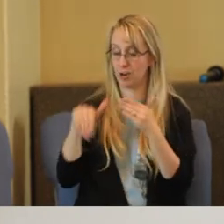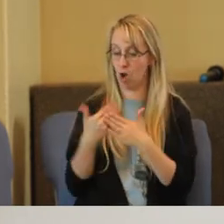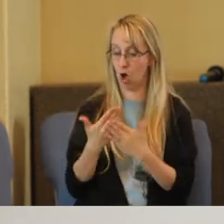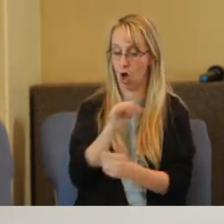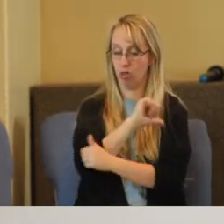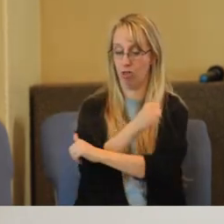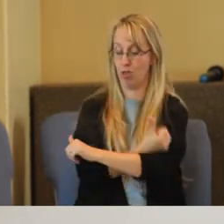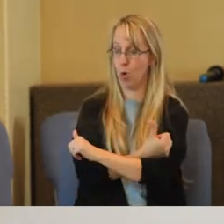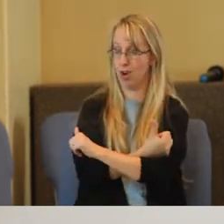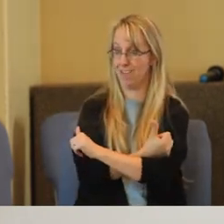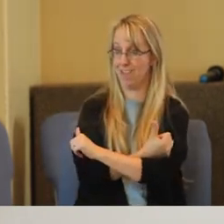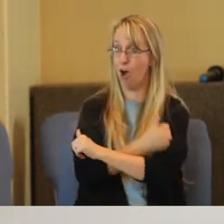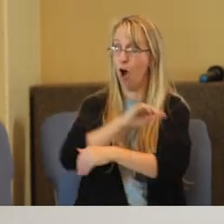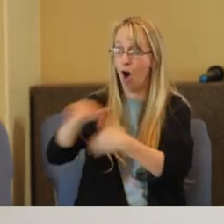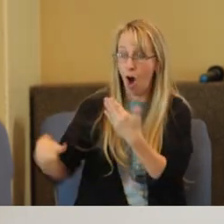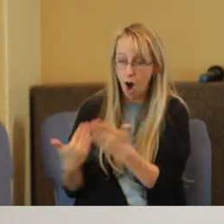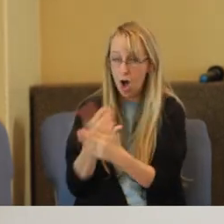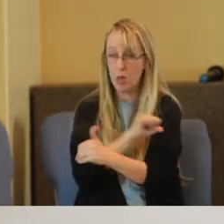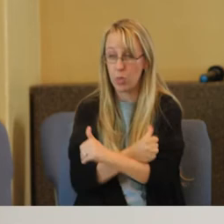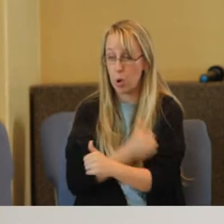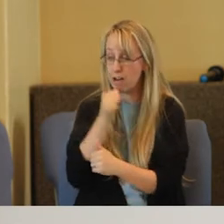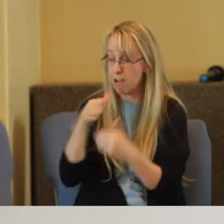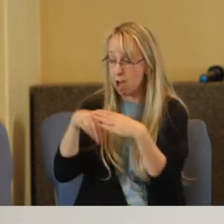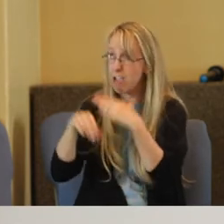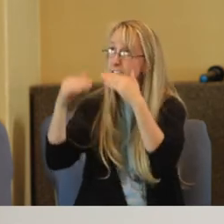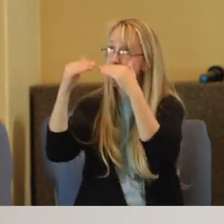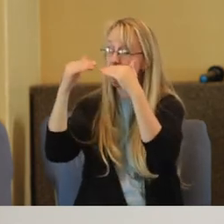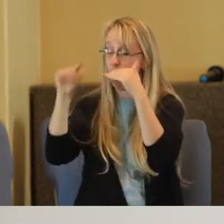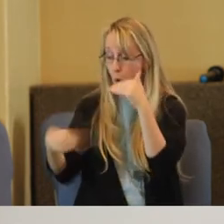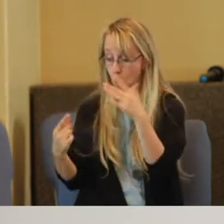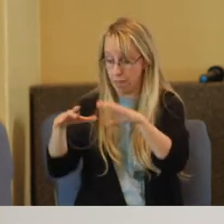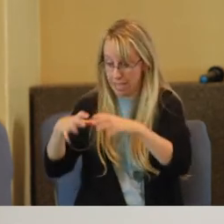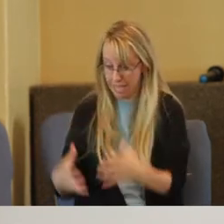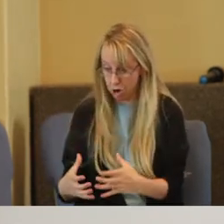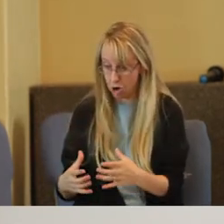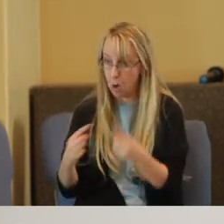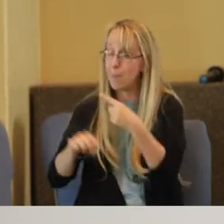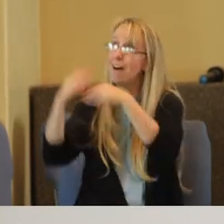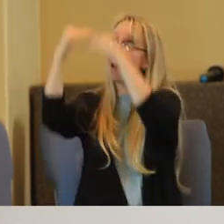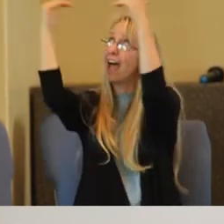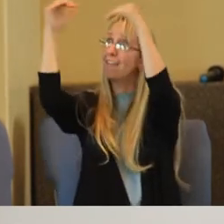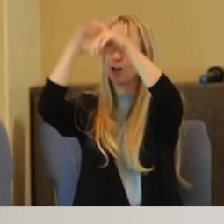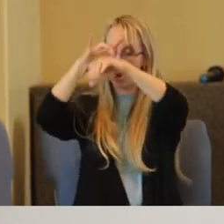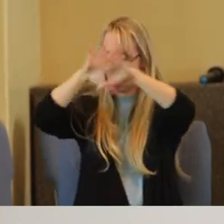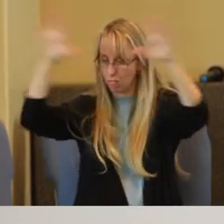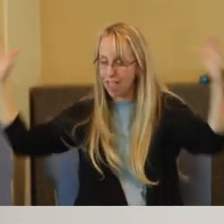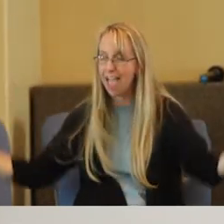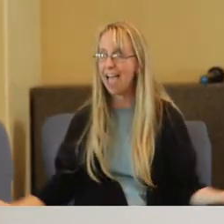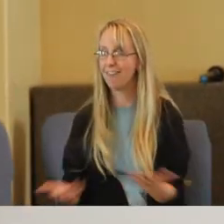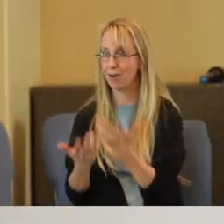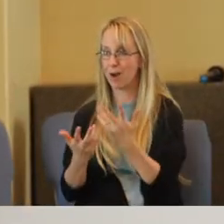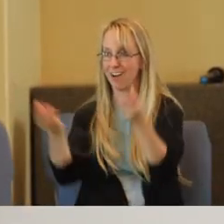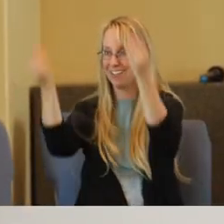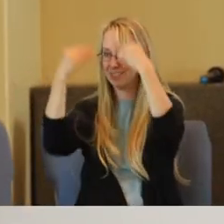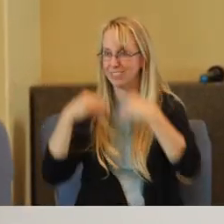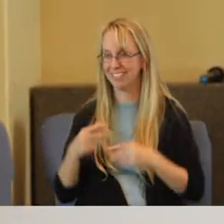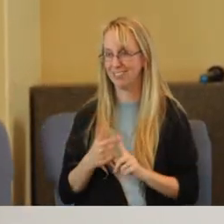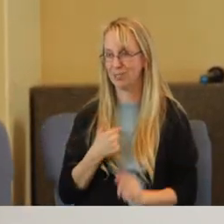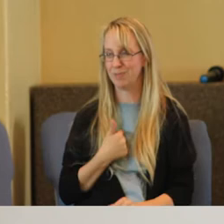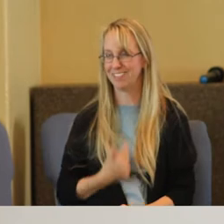authority, not only on earth, but in heaven and on earth, everything, all authority has been given